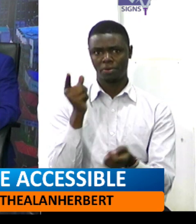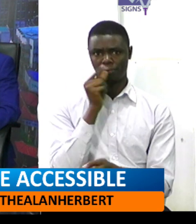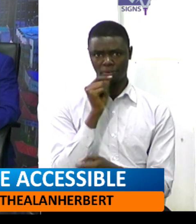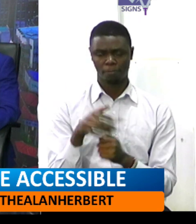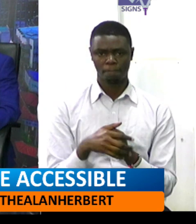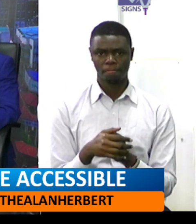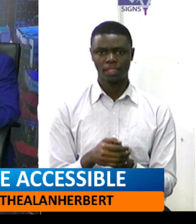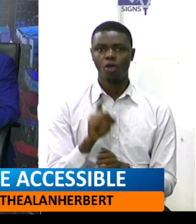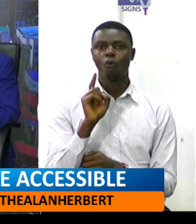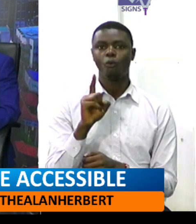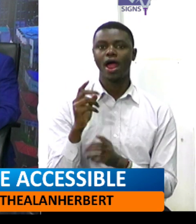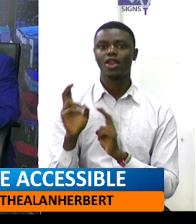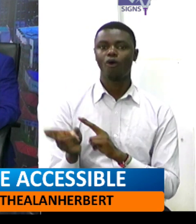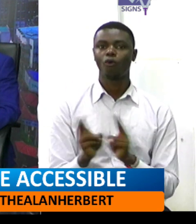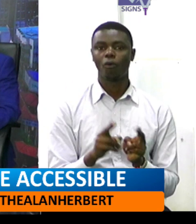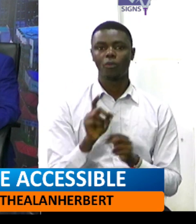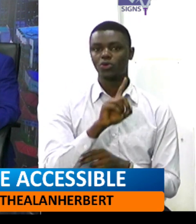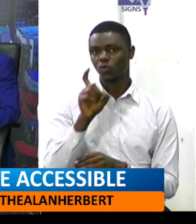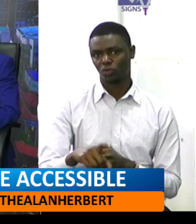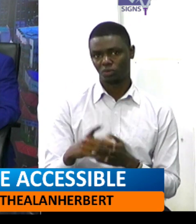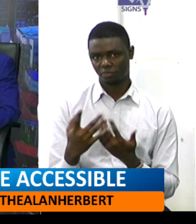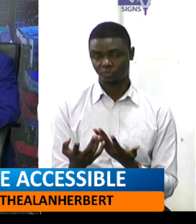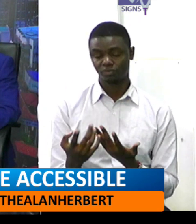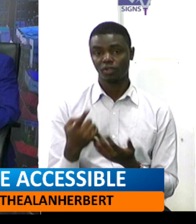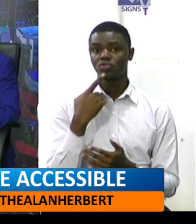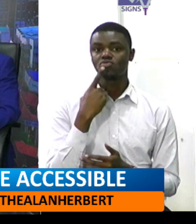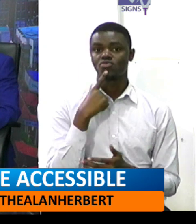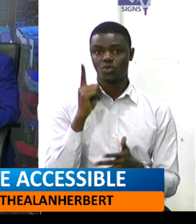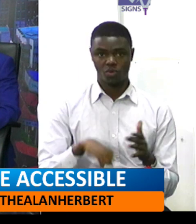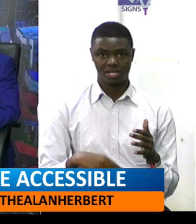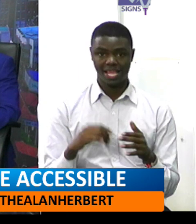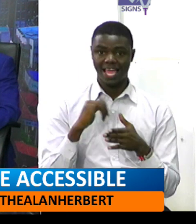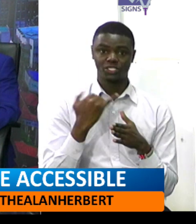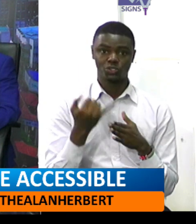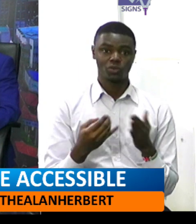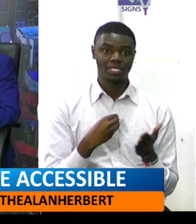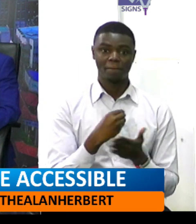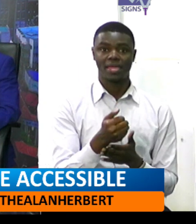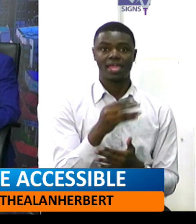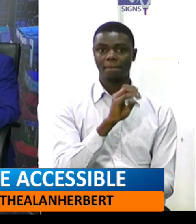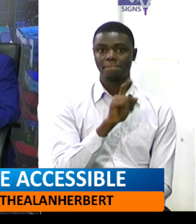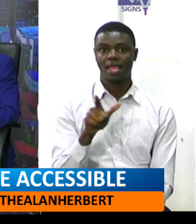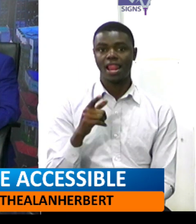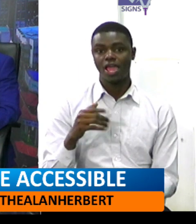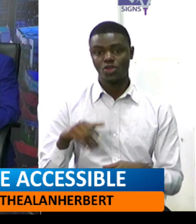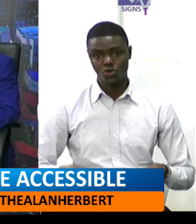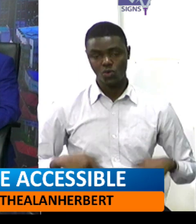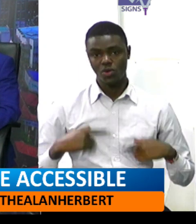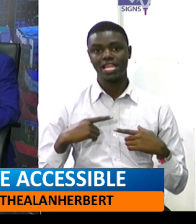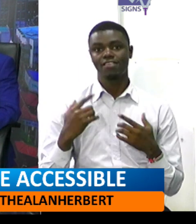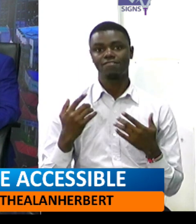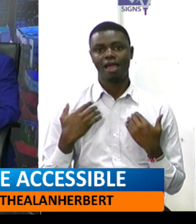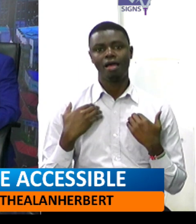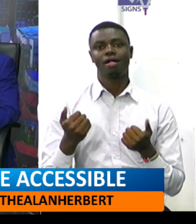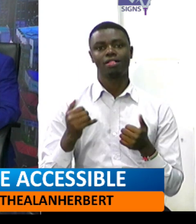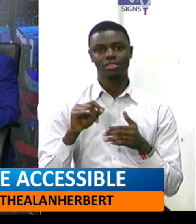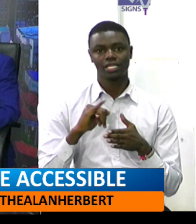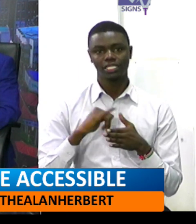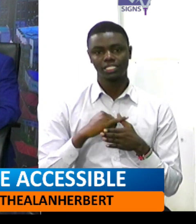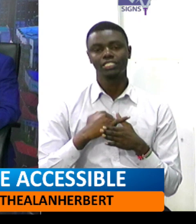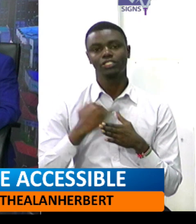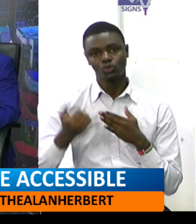And one common question because you said insurance pays your bills. You live insurance, you live health insurance, and you